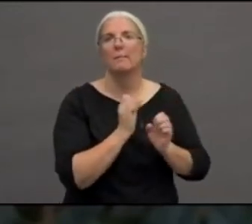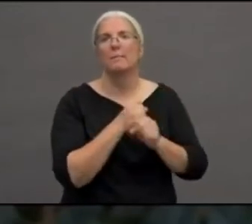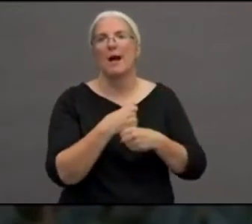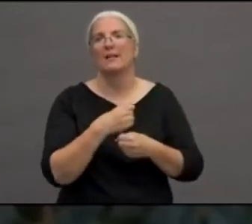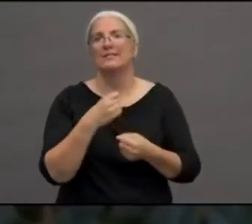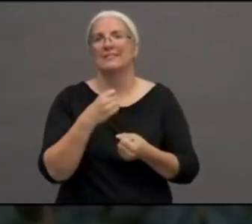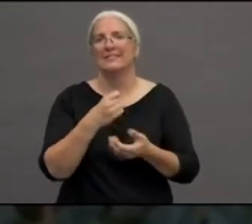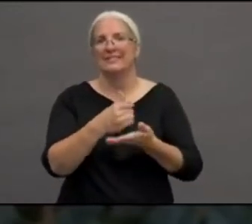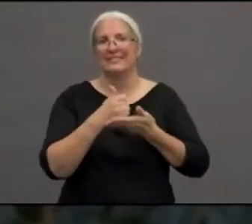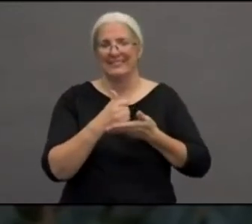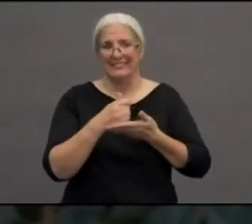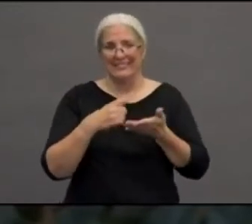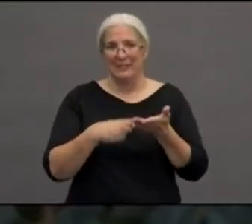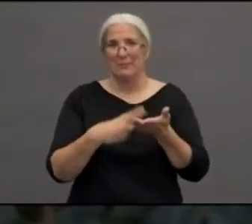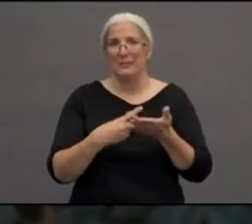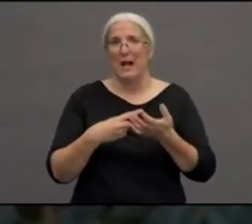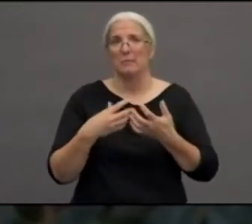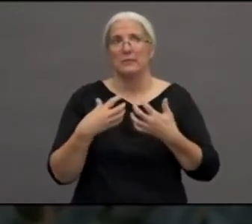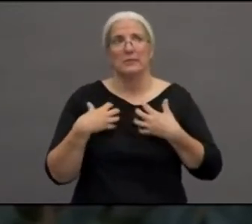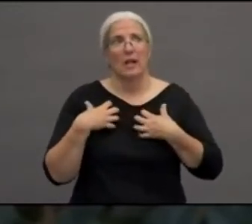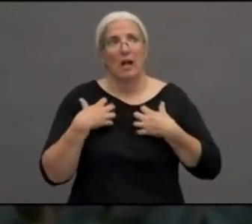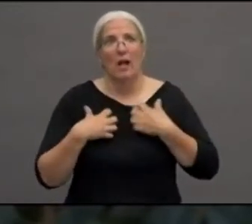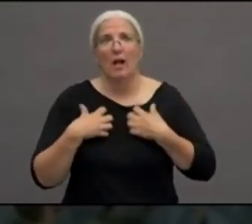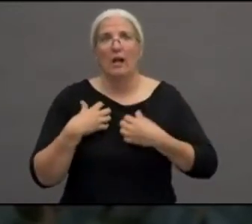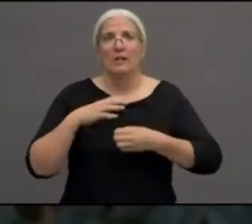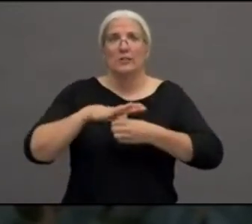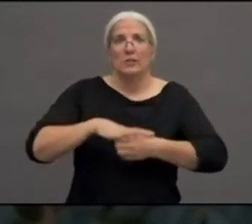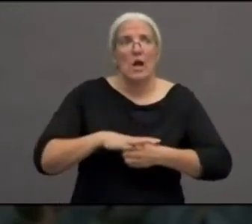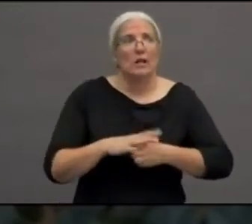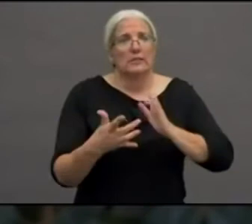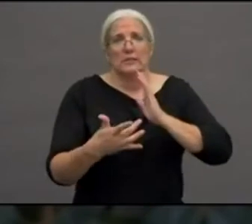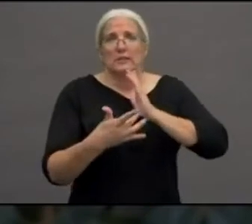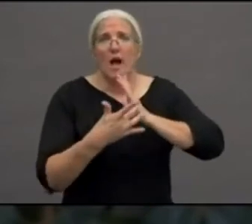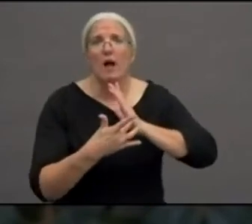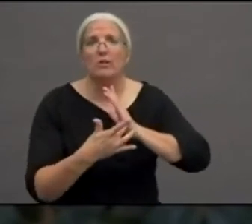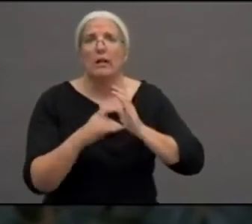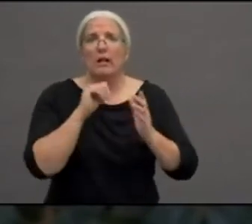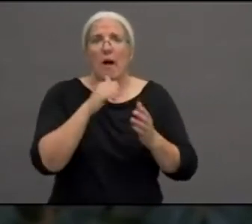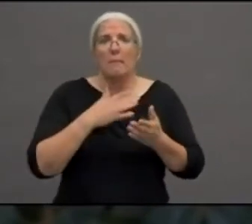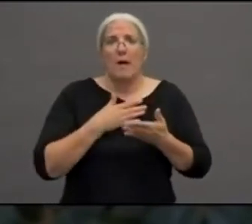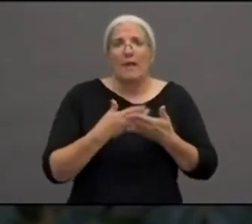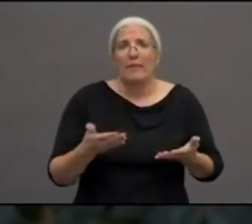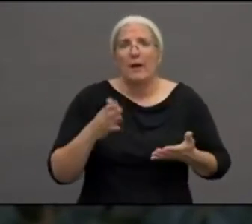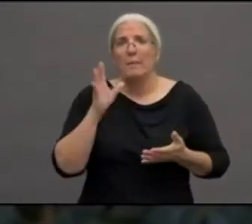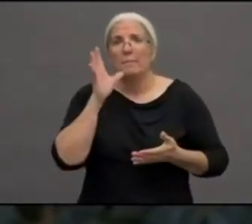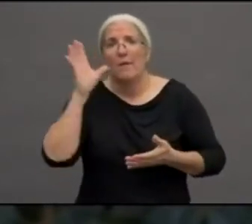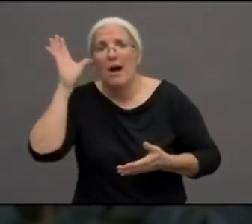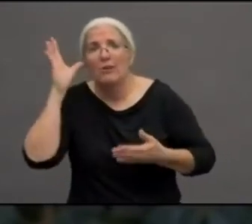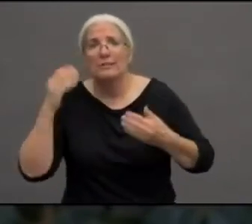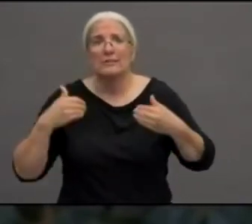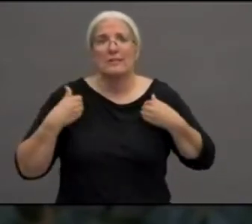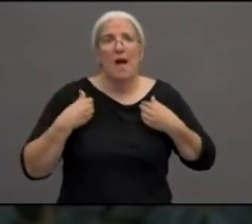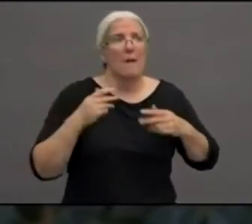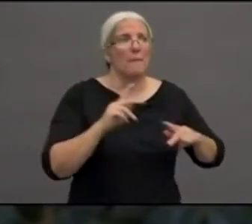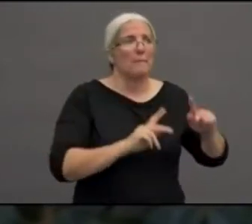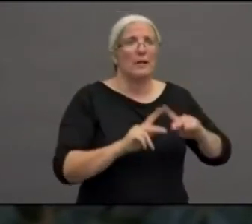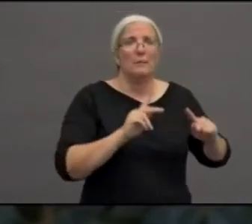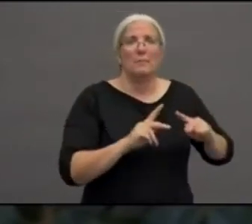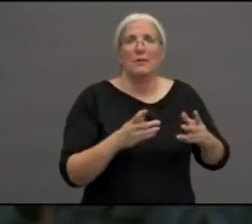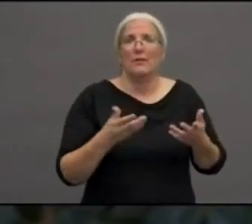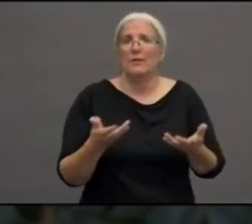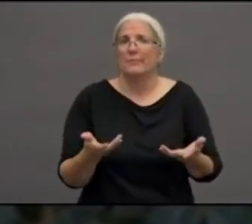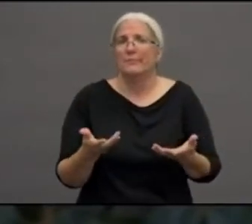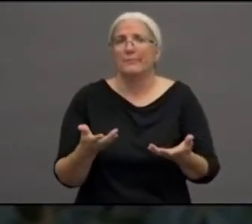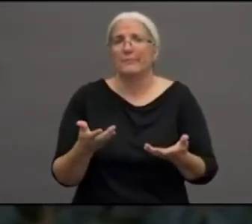some stressful emotions actually. And so, for the parents, for the young kids, the